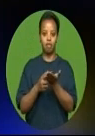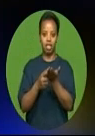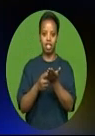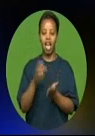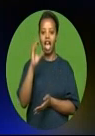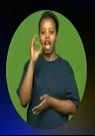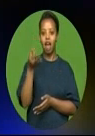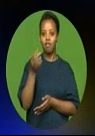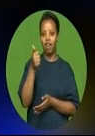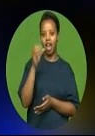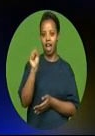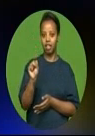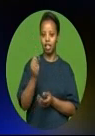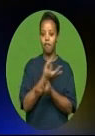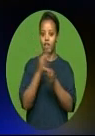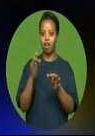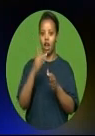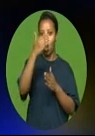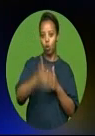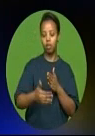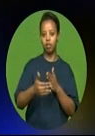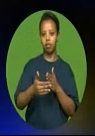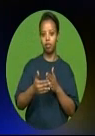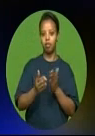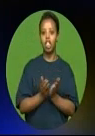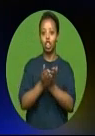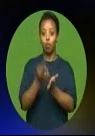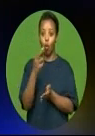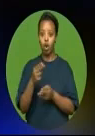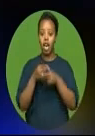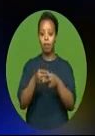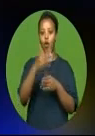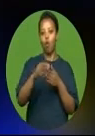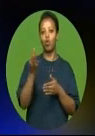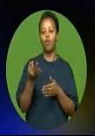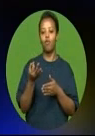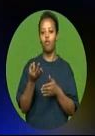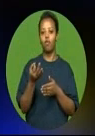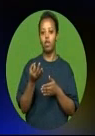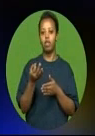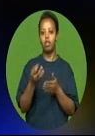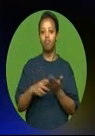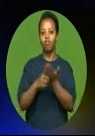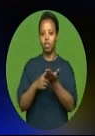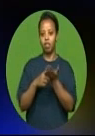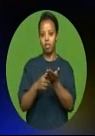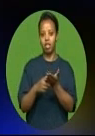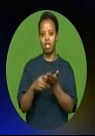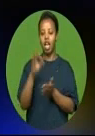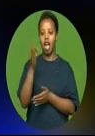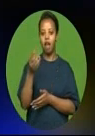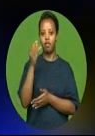FAS, free alongside ship, or named port of shipment.